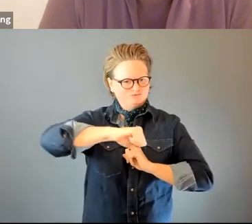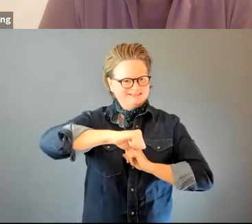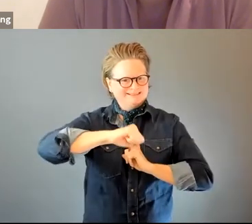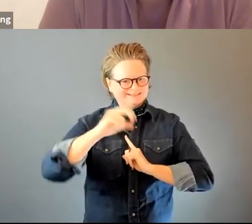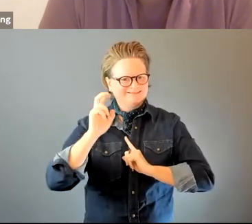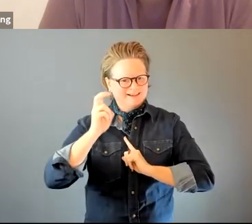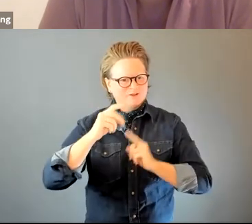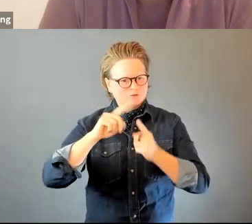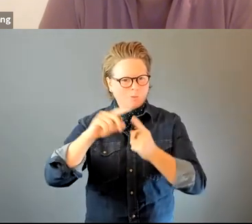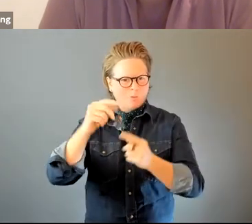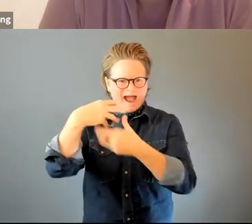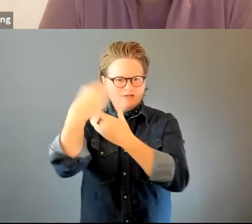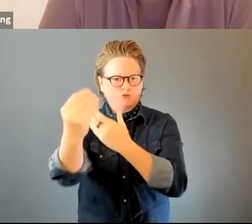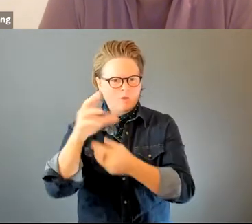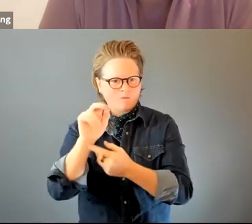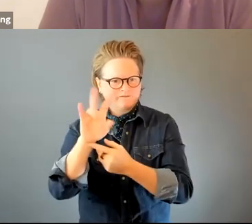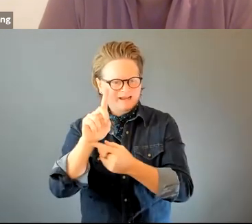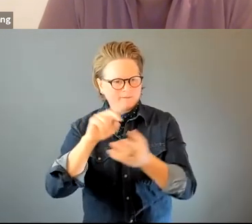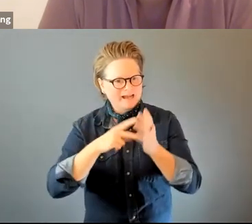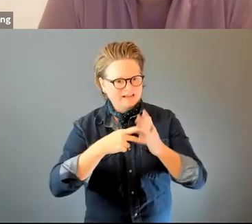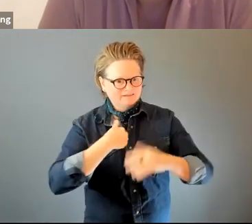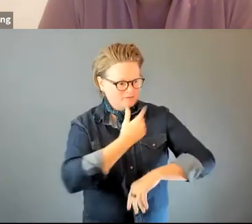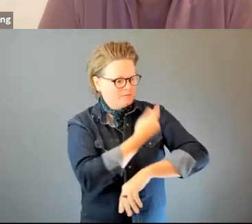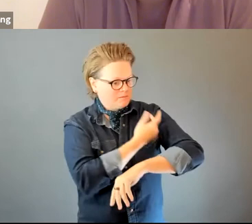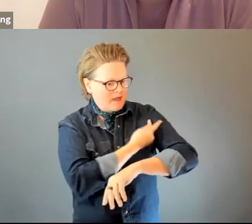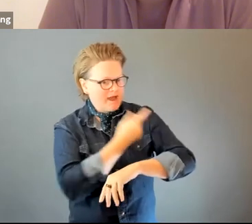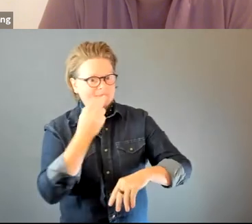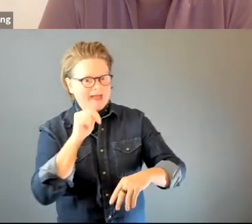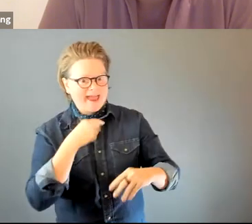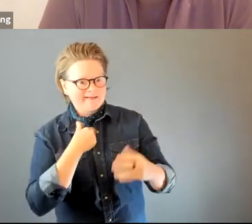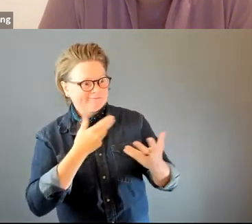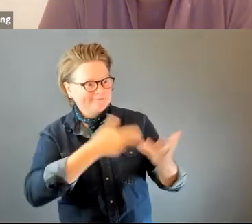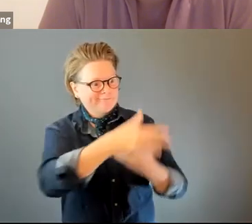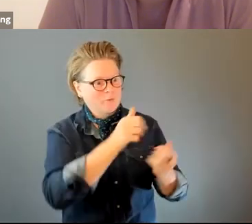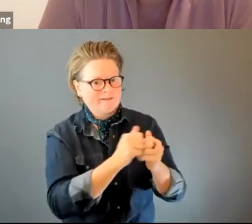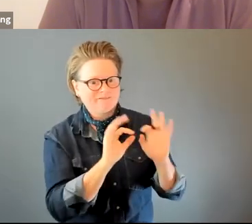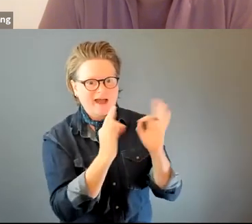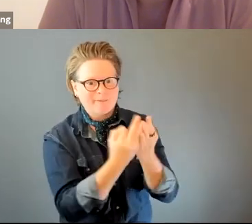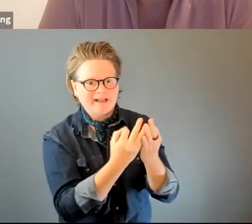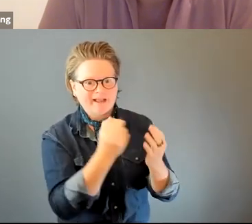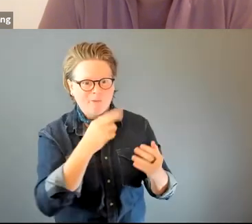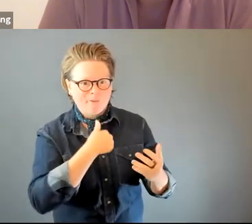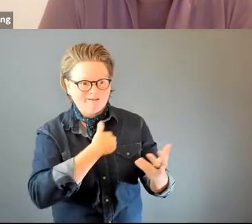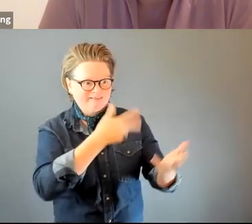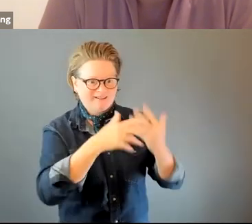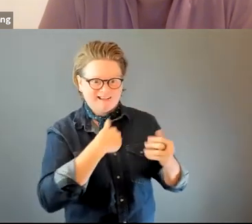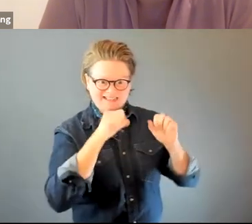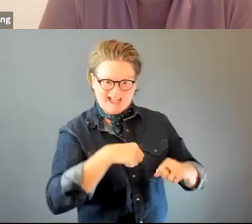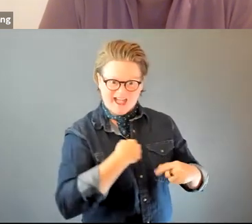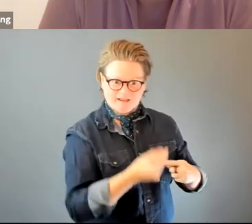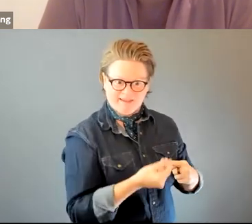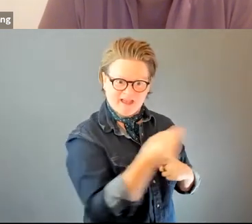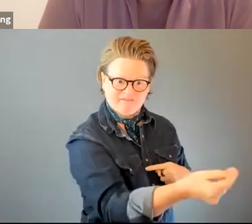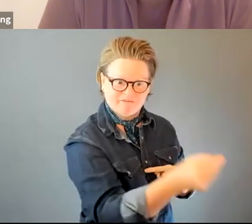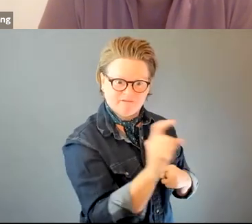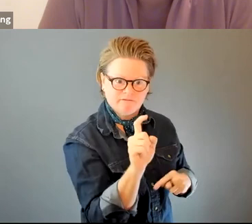is puts the live virus into your body to build immunity to that. So then if I do get my COVID and